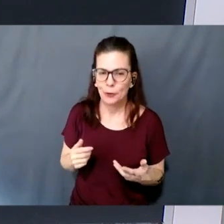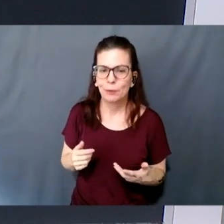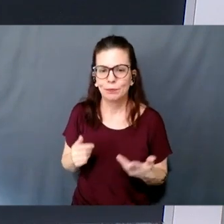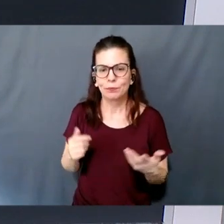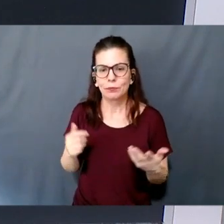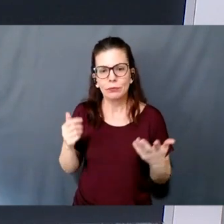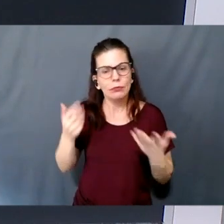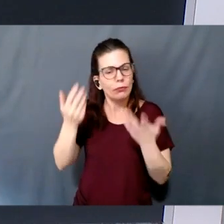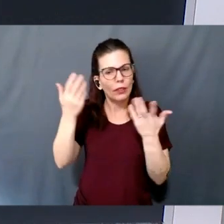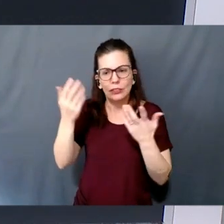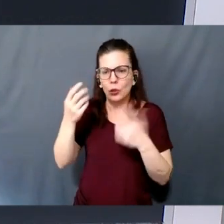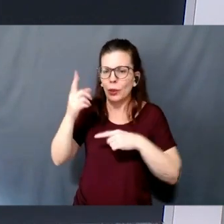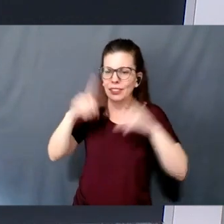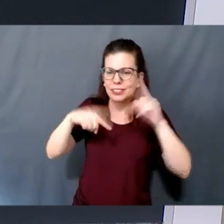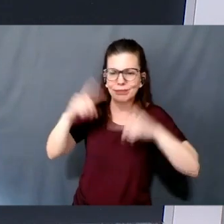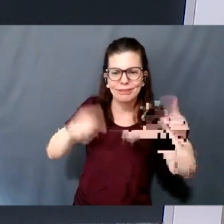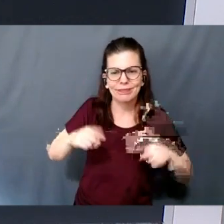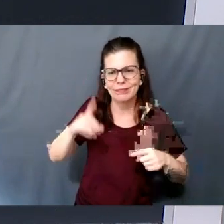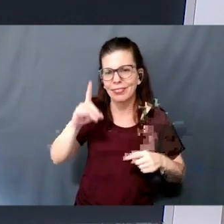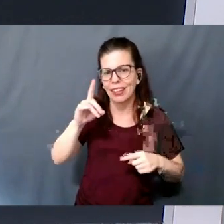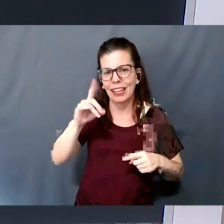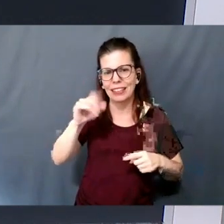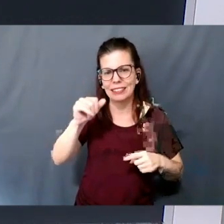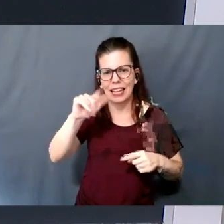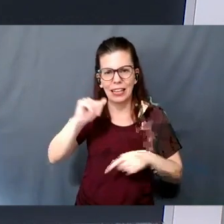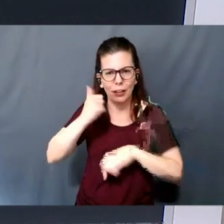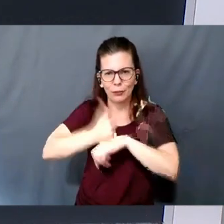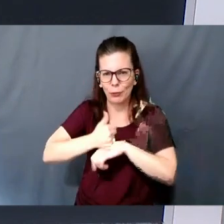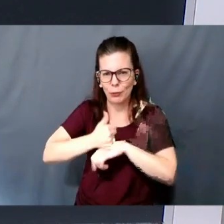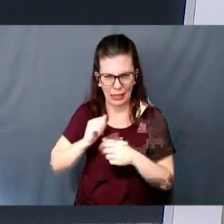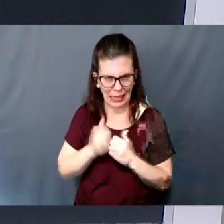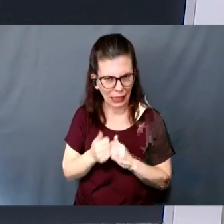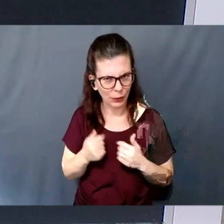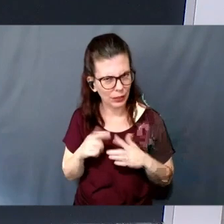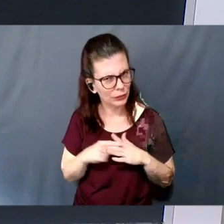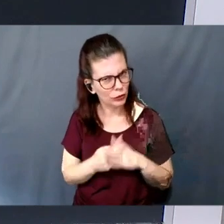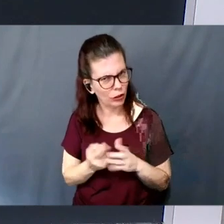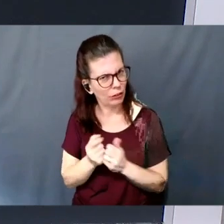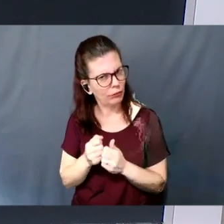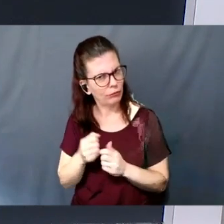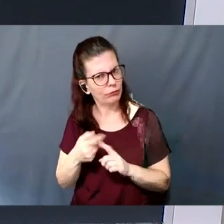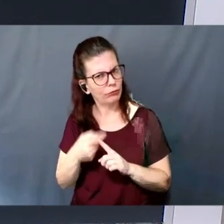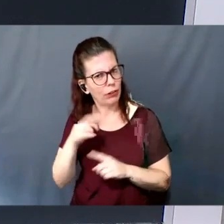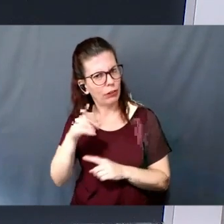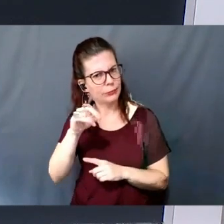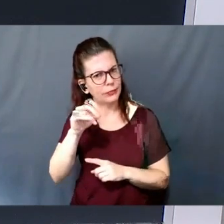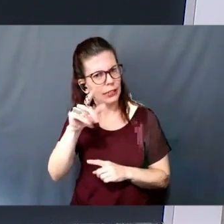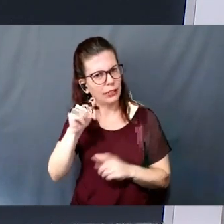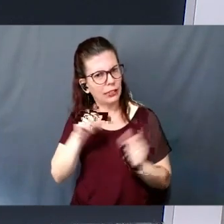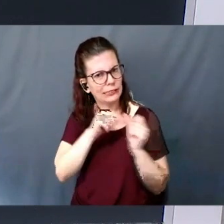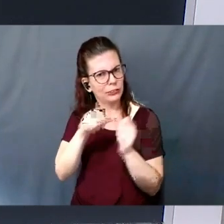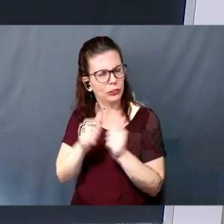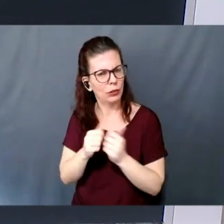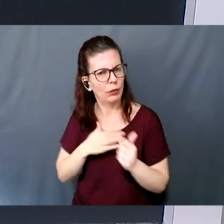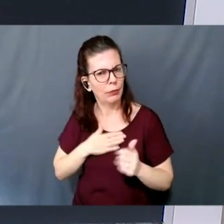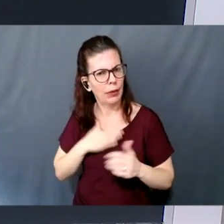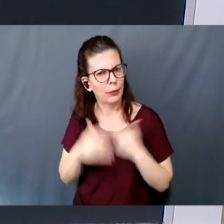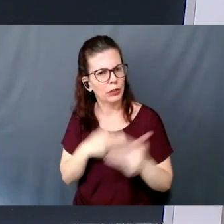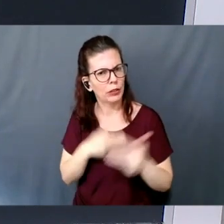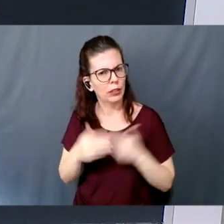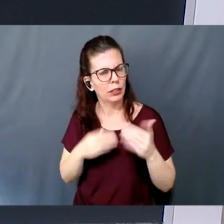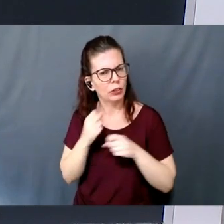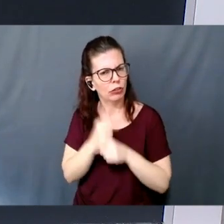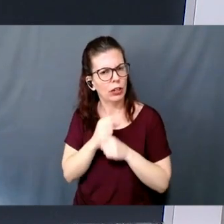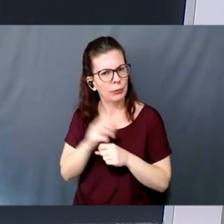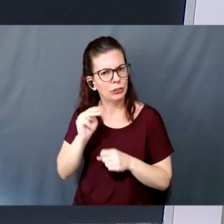different data formats, how do I start from that data and continue on my process of creating a machine learning model? Yeah, so the